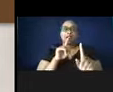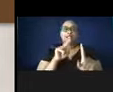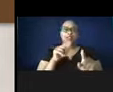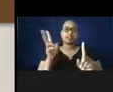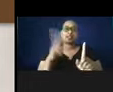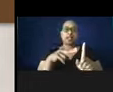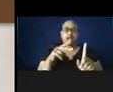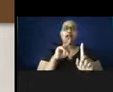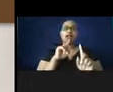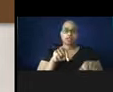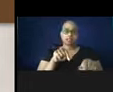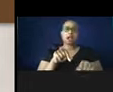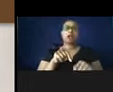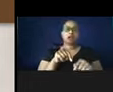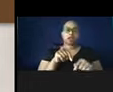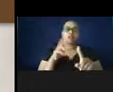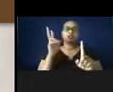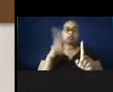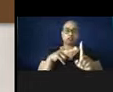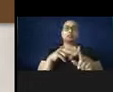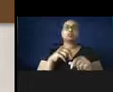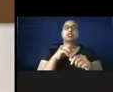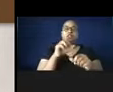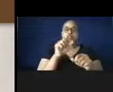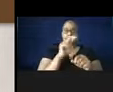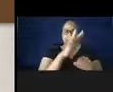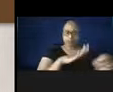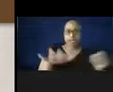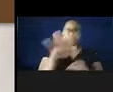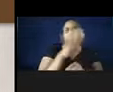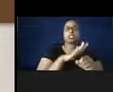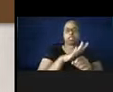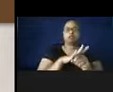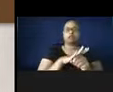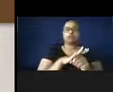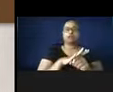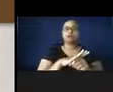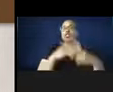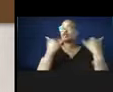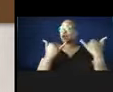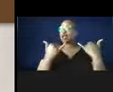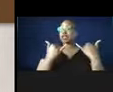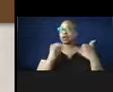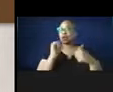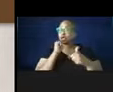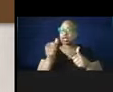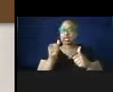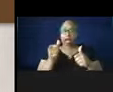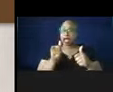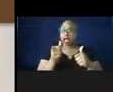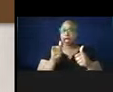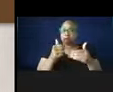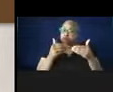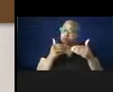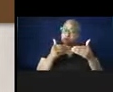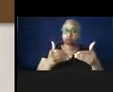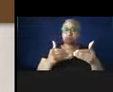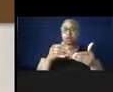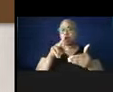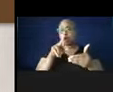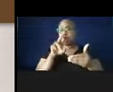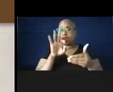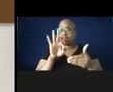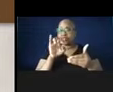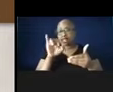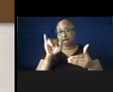for the operation of those adaptively reused spaces. So at this time, we're not pursuing the RFEI or